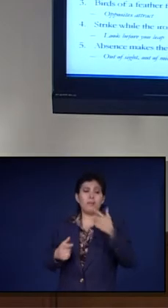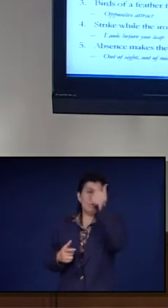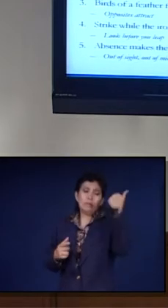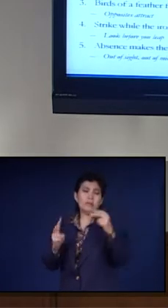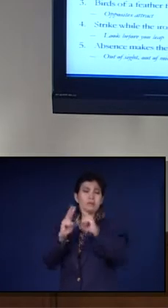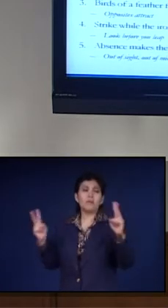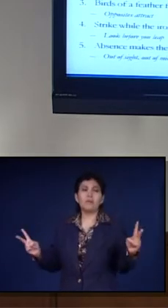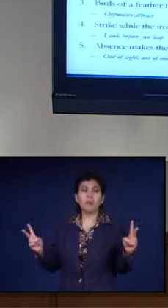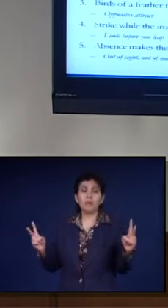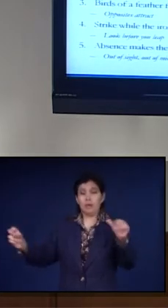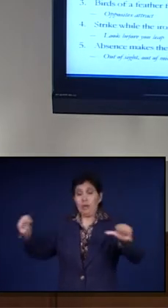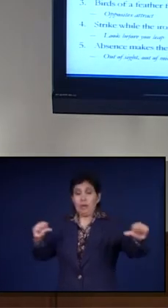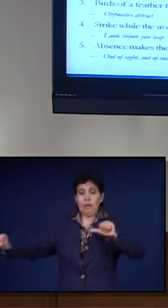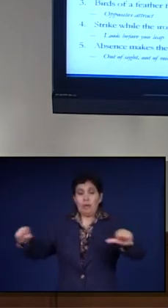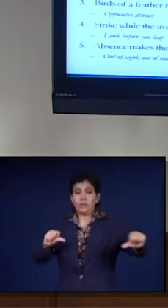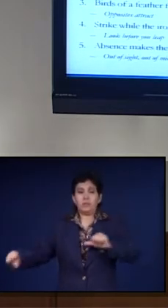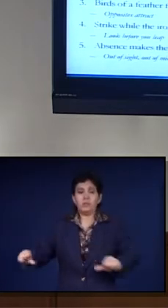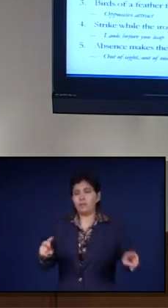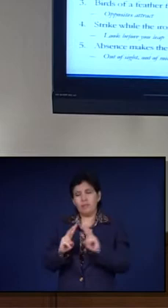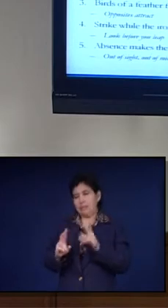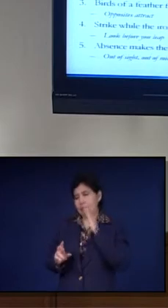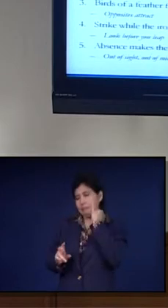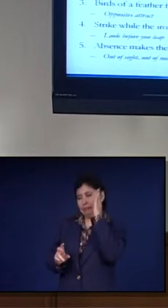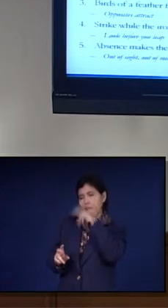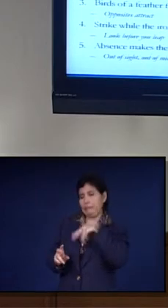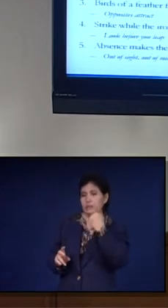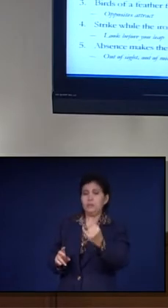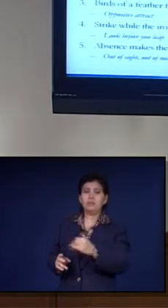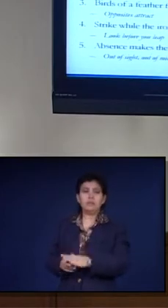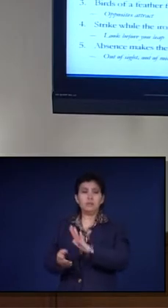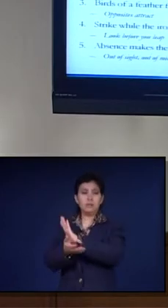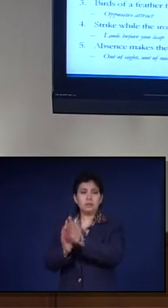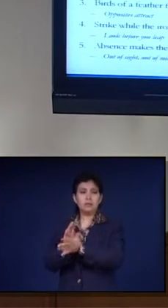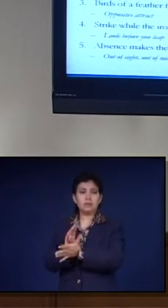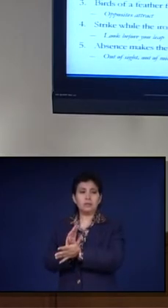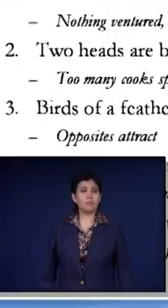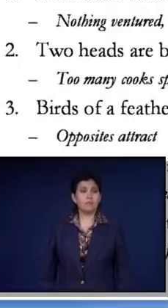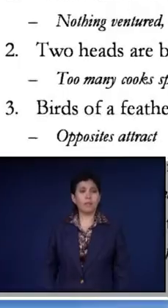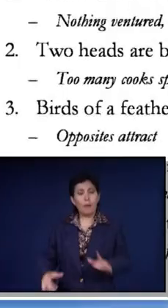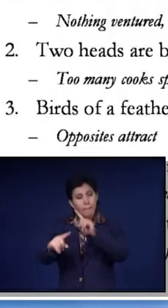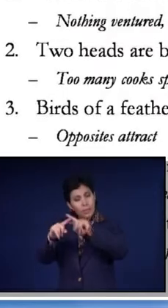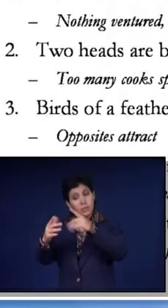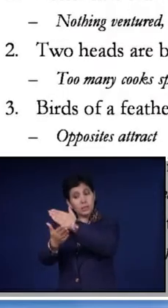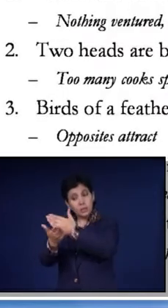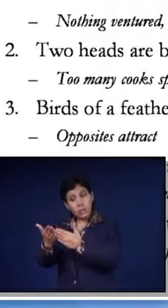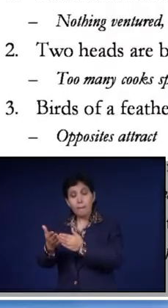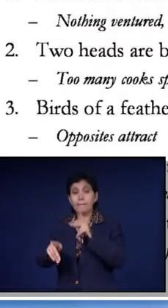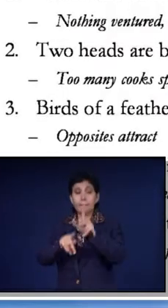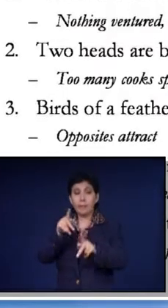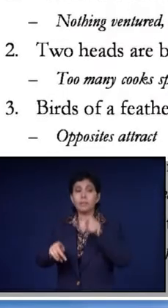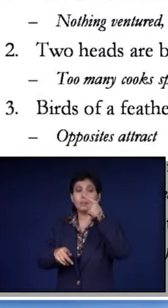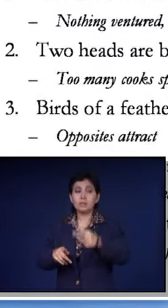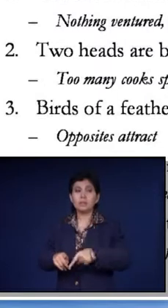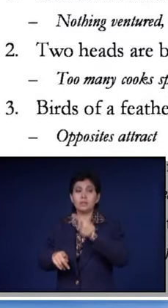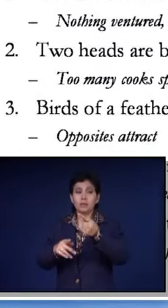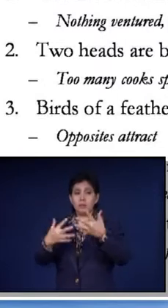they perceive to be very dangerous field to go into. But some people would say, nothing ventured, nothing